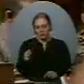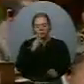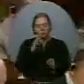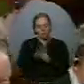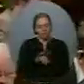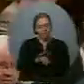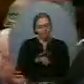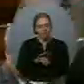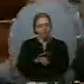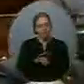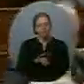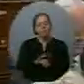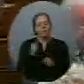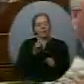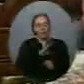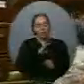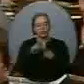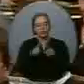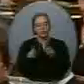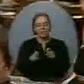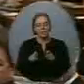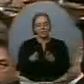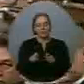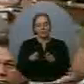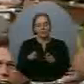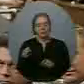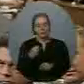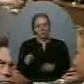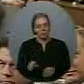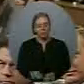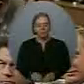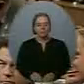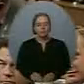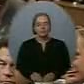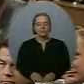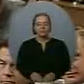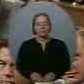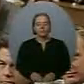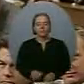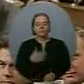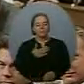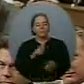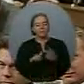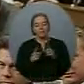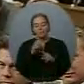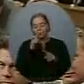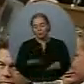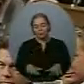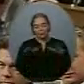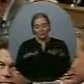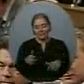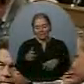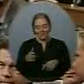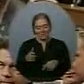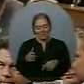The Honourable Minister of Foreign Affairs. Mr. Speaker, it won't come as any surprise to my friend from Northern Ontario that I don't agree